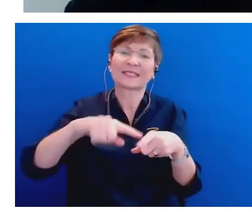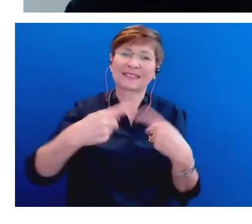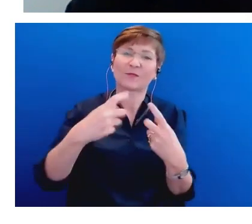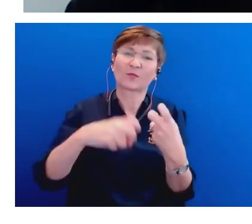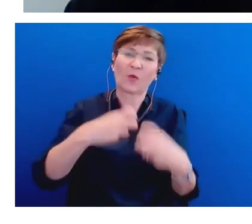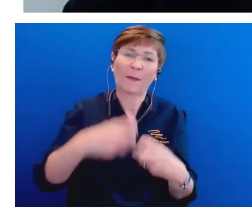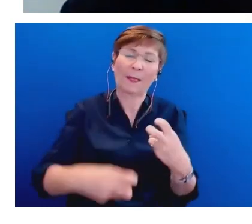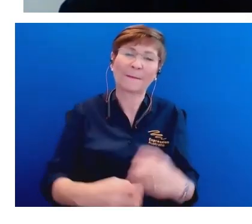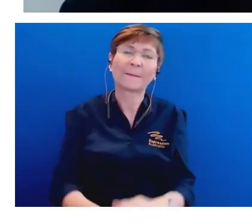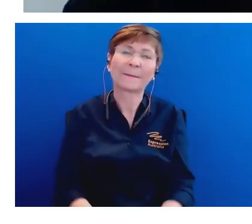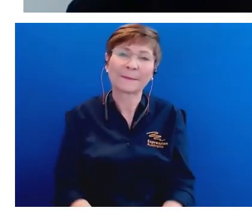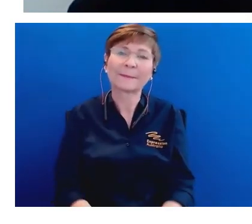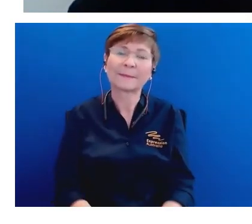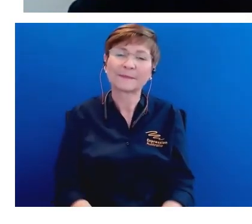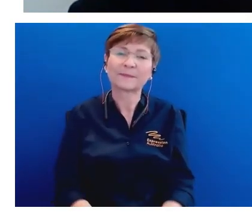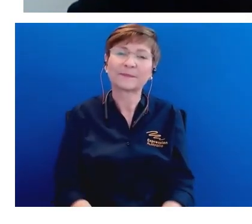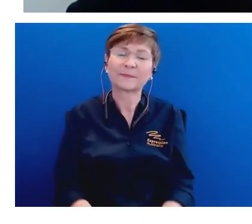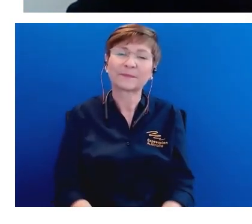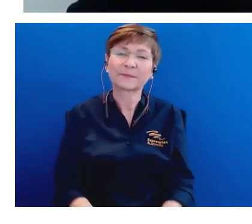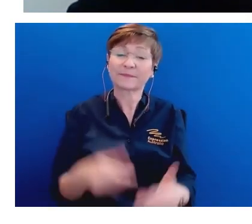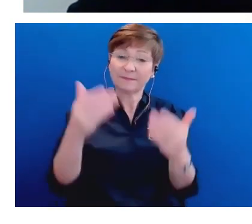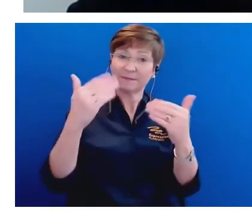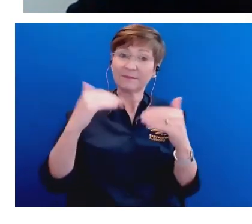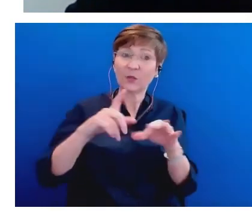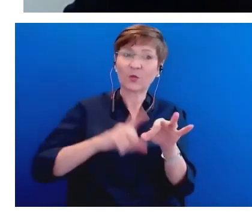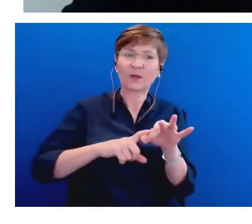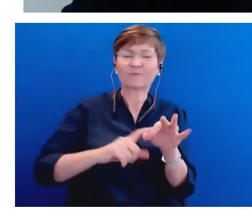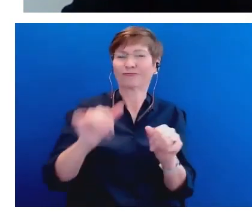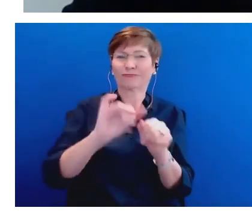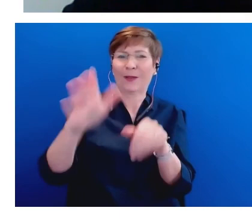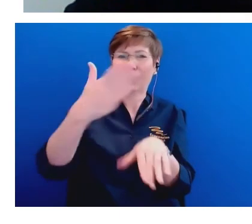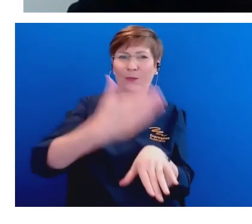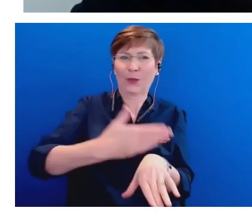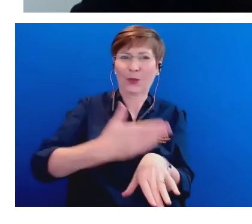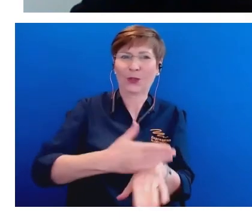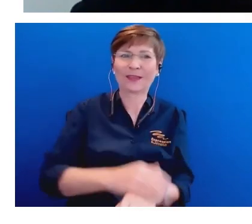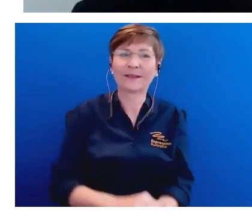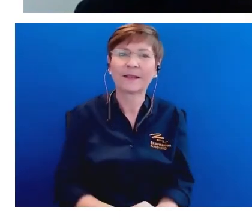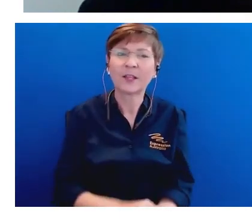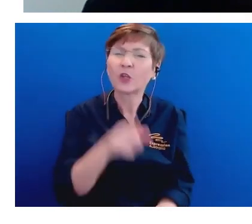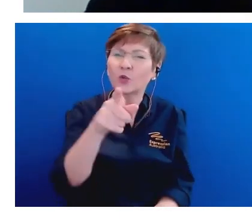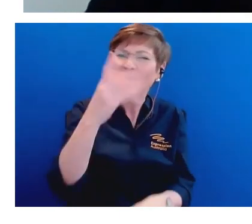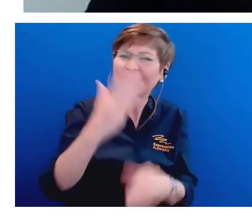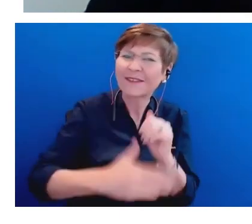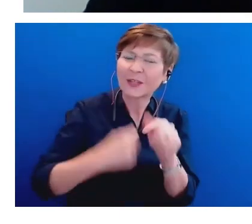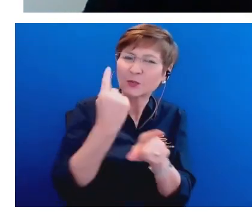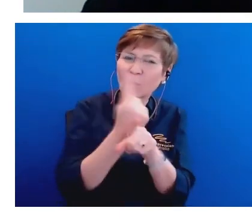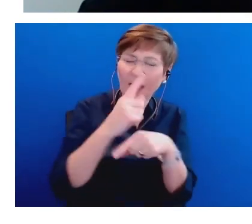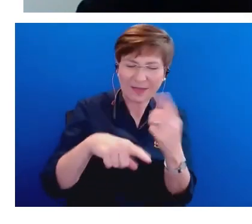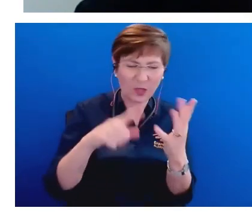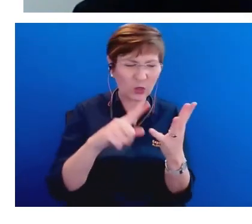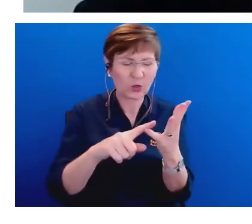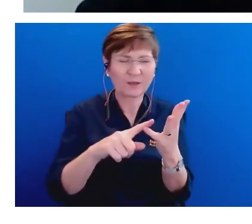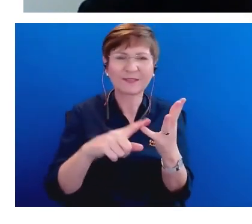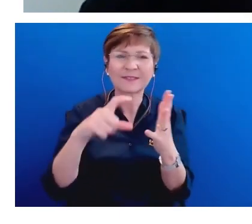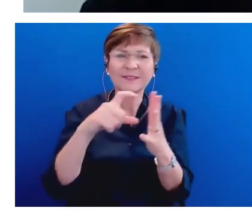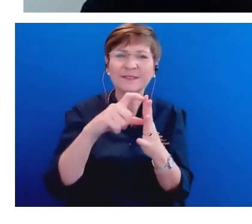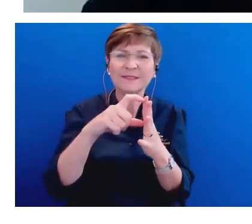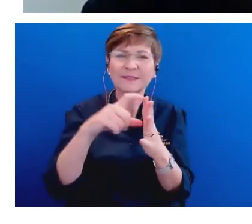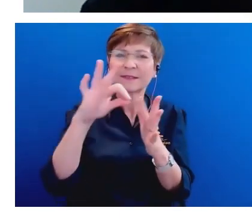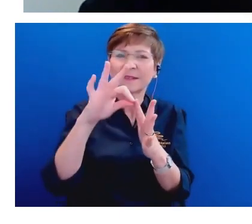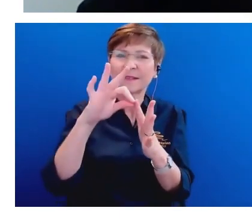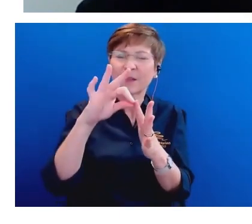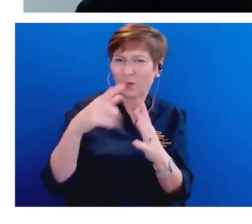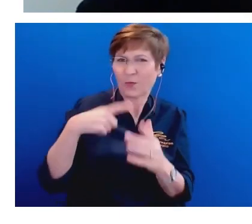Absolutely. So the next question is, great work. I noticed you have not referred to universal design principles. Is there a reason for this?